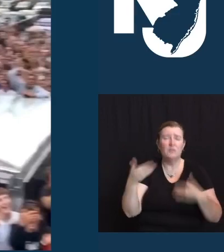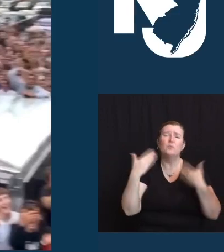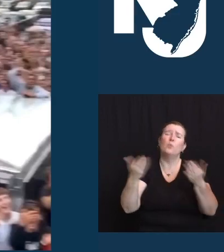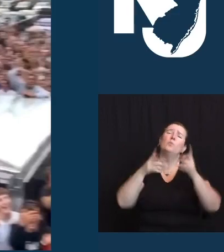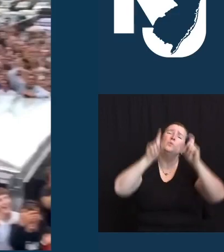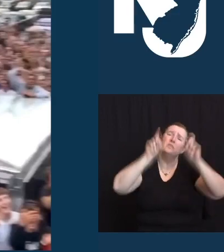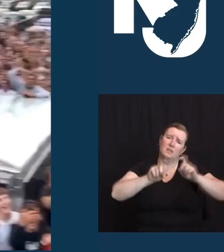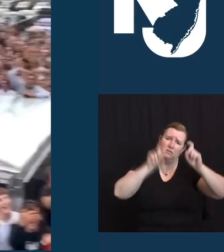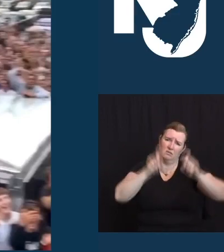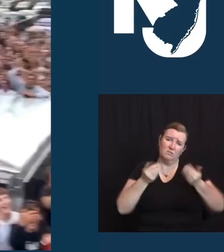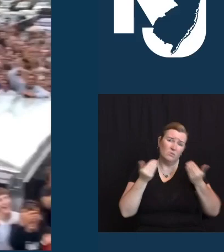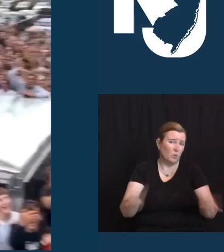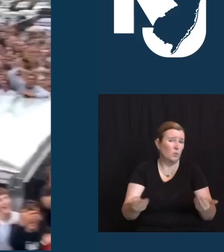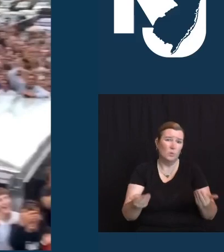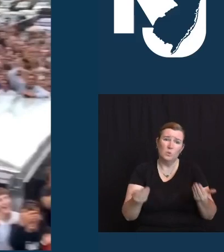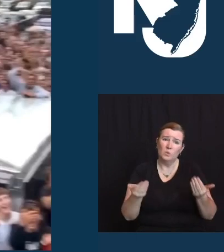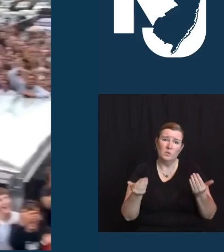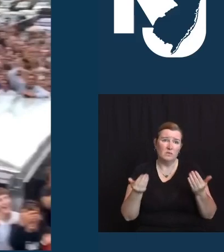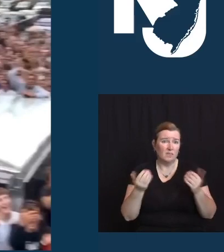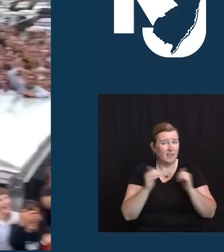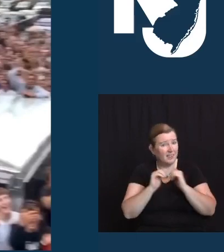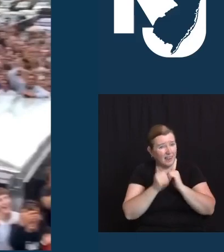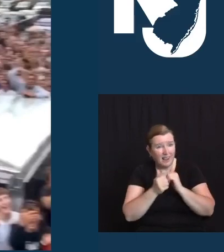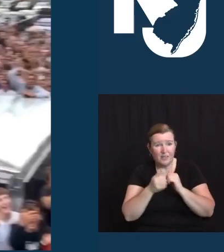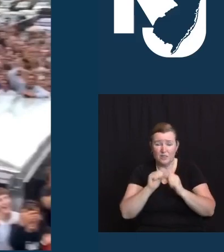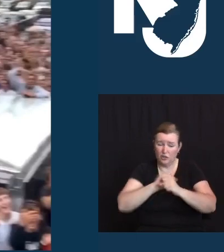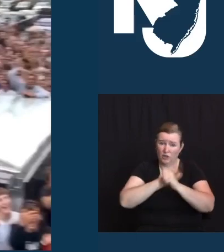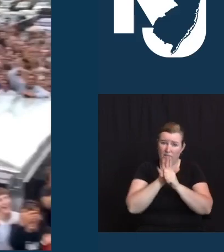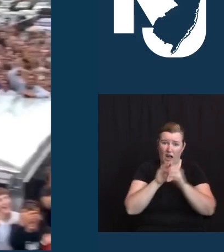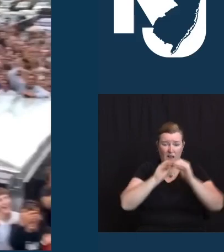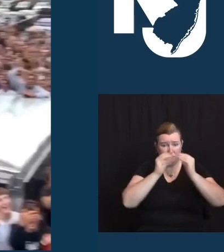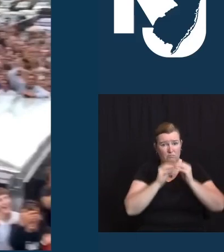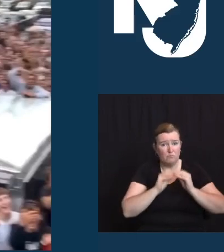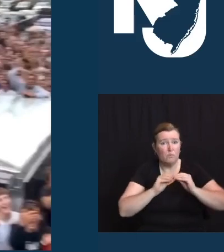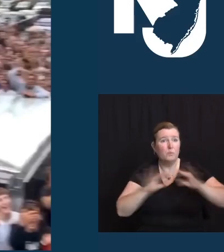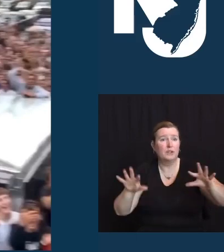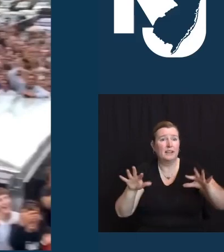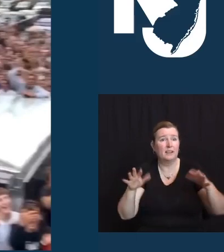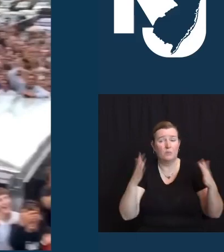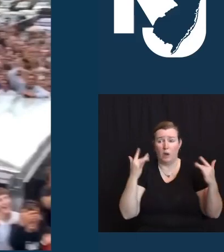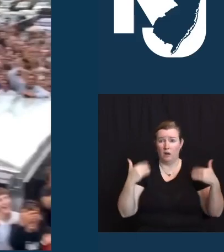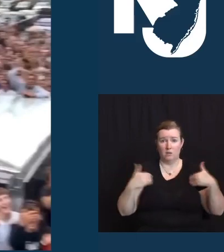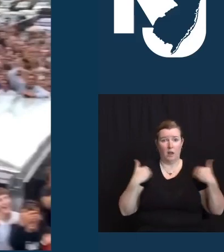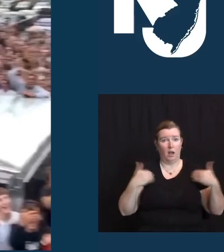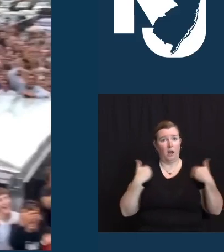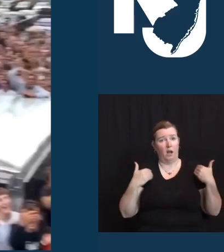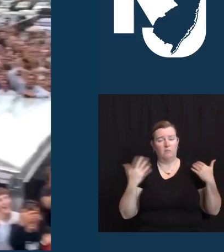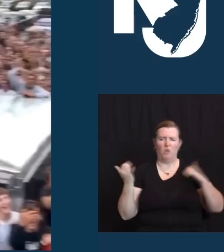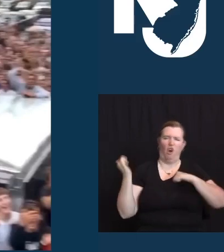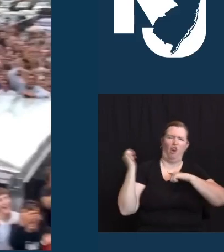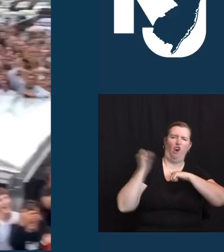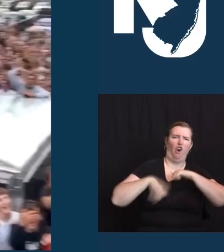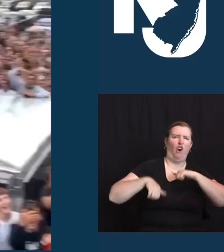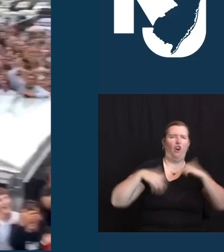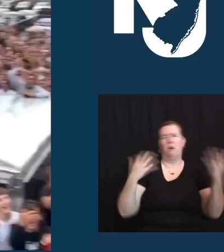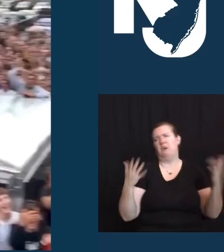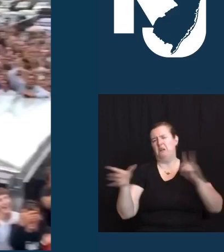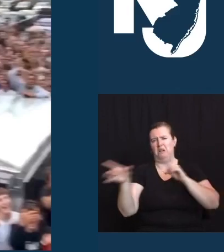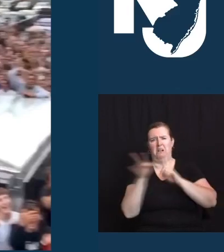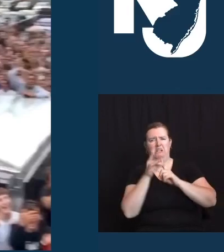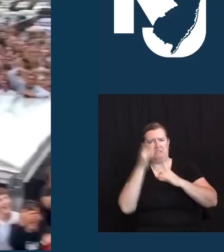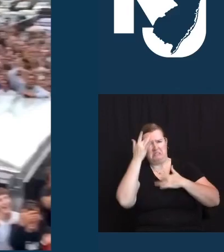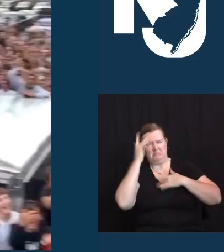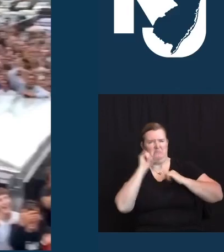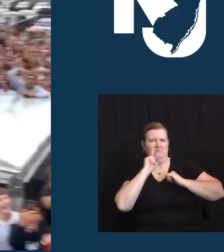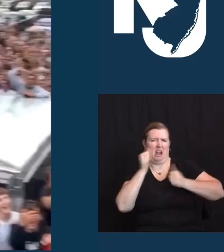easily. And just because you're young and seemingly invincible doesn't mean you actually are, or that you can't spread the virus onto